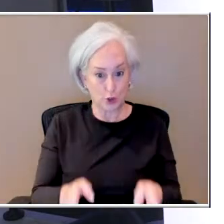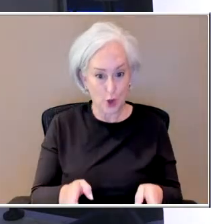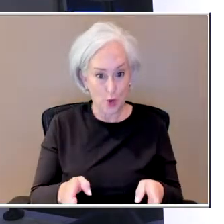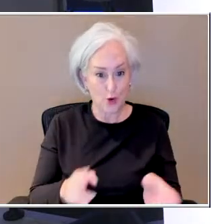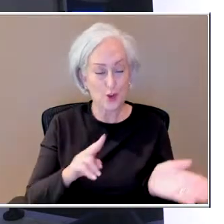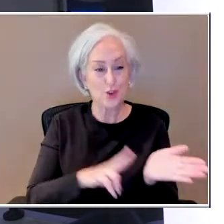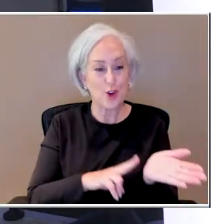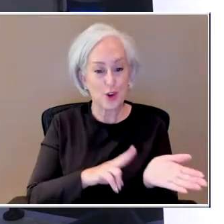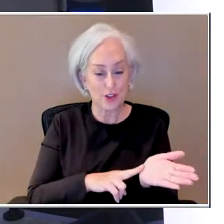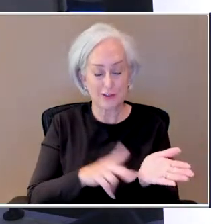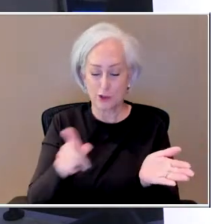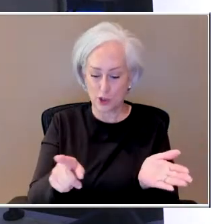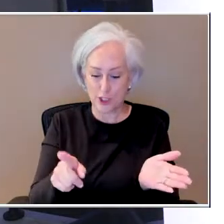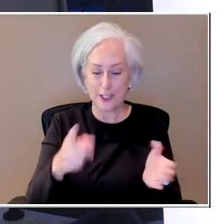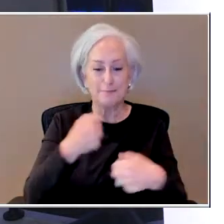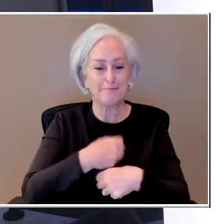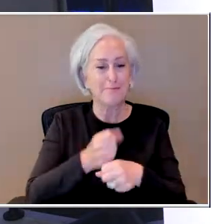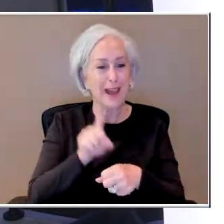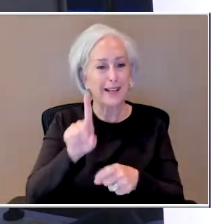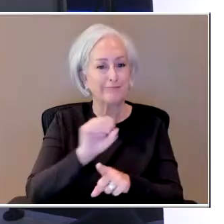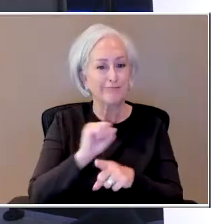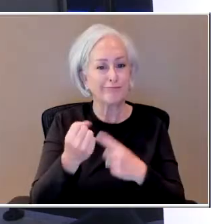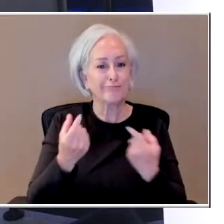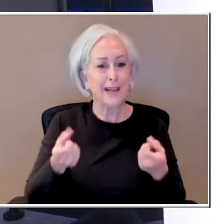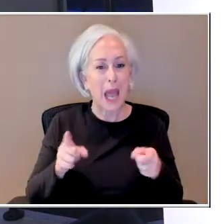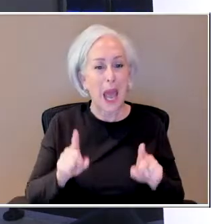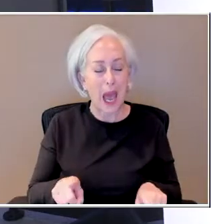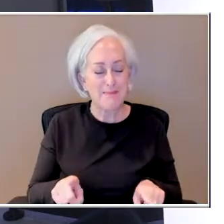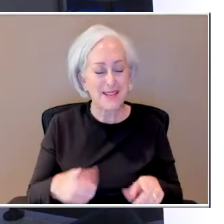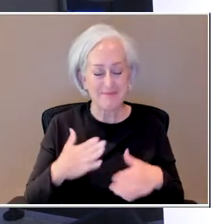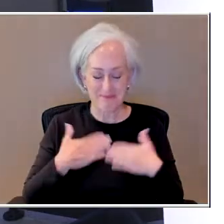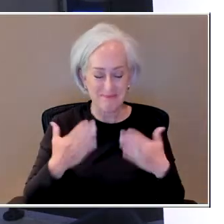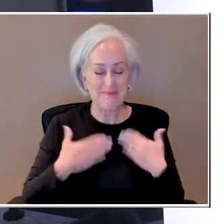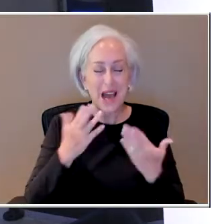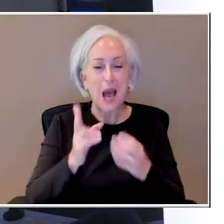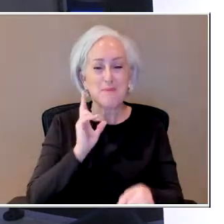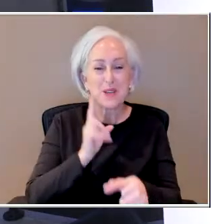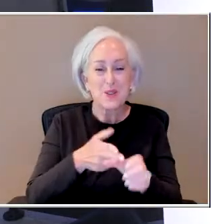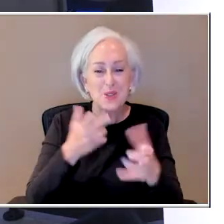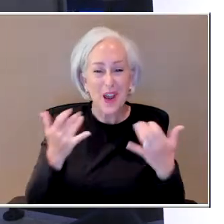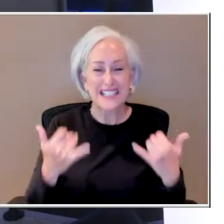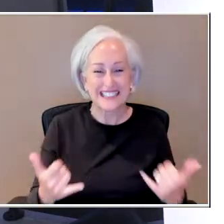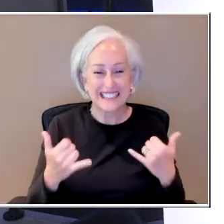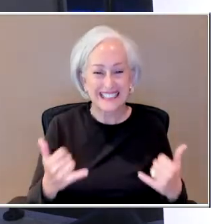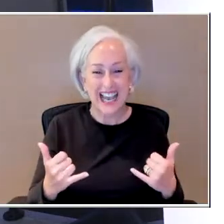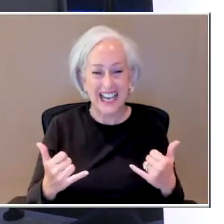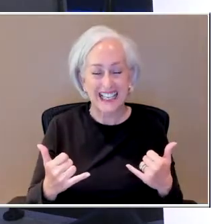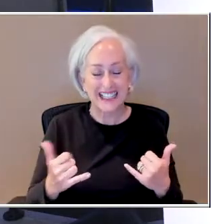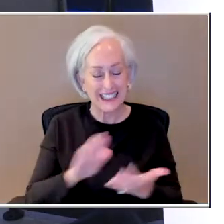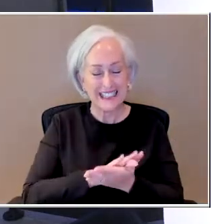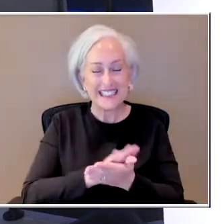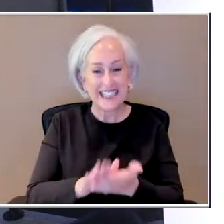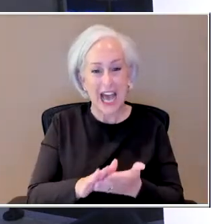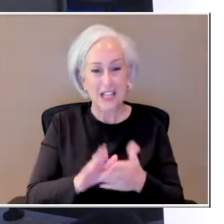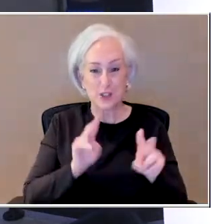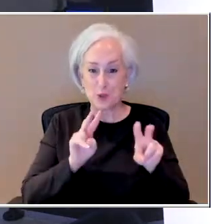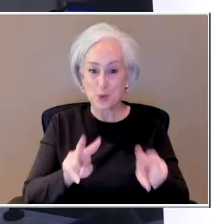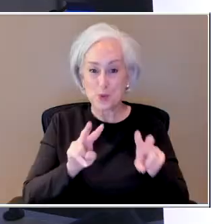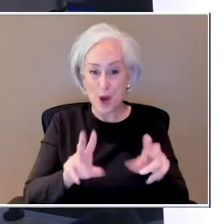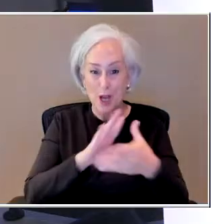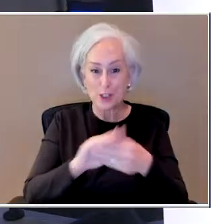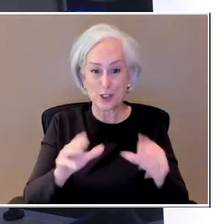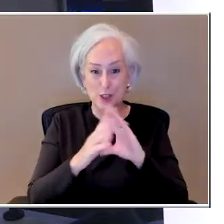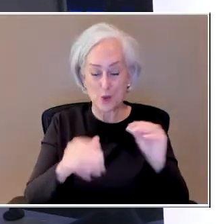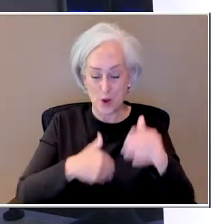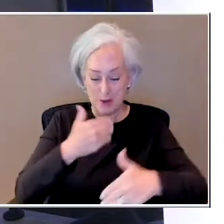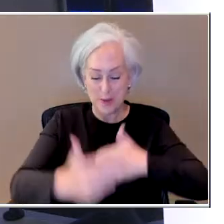happen. So great to have you with us. Thank you. It's always, I'm sure, great to just watch these stories happen and develop. I love it. I know you do. I